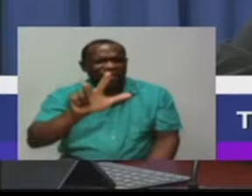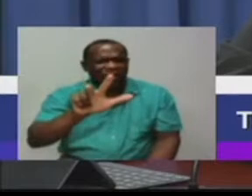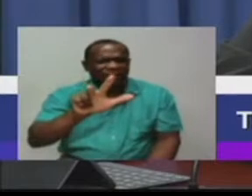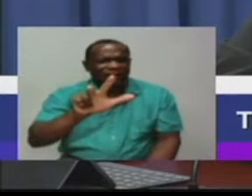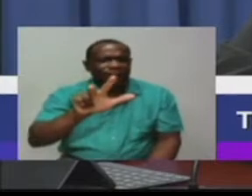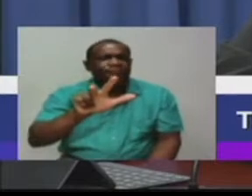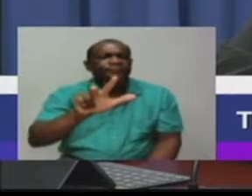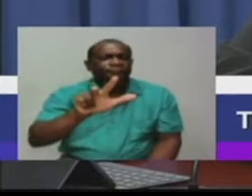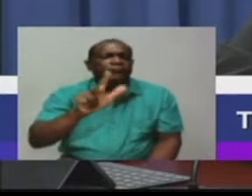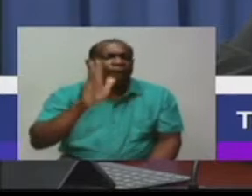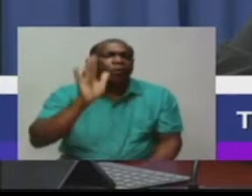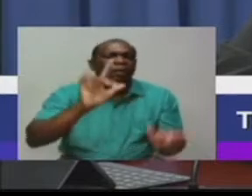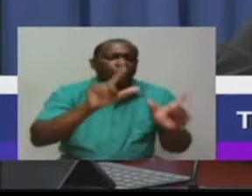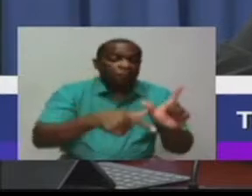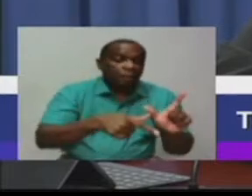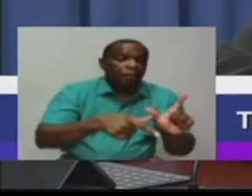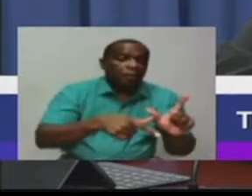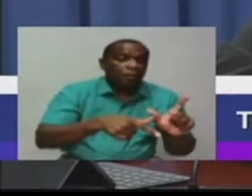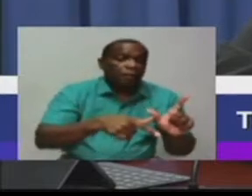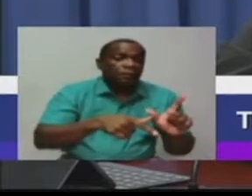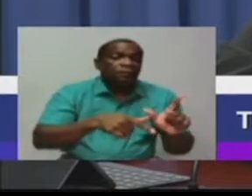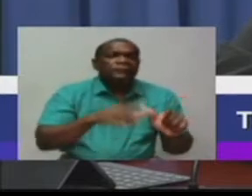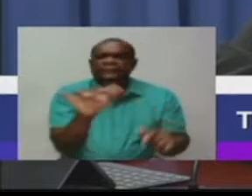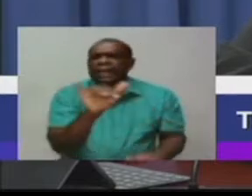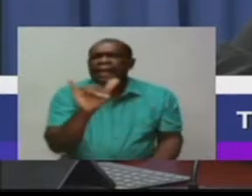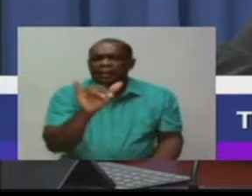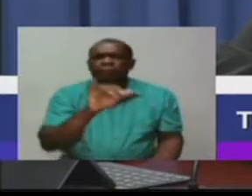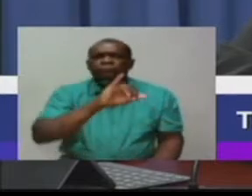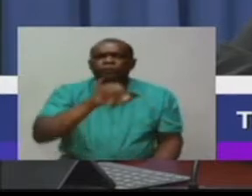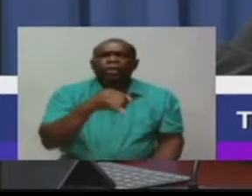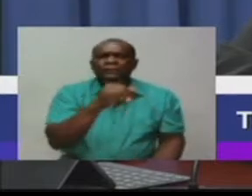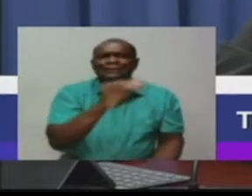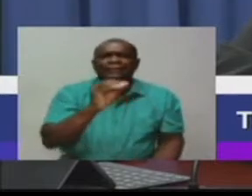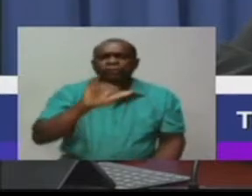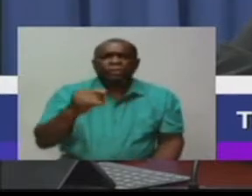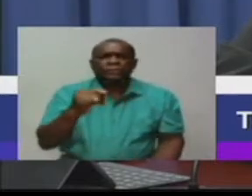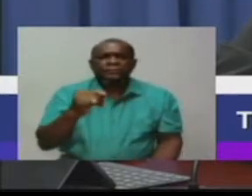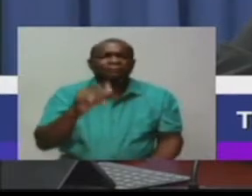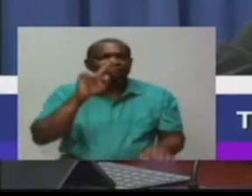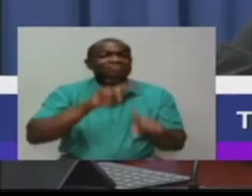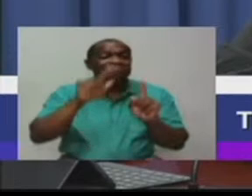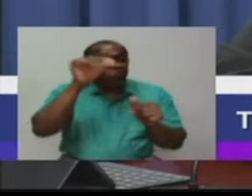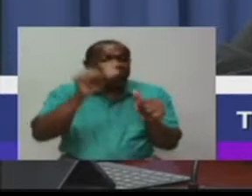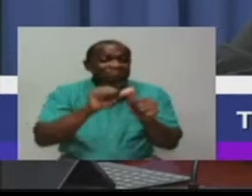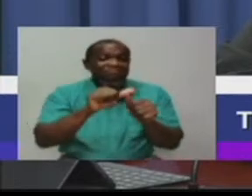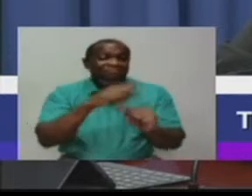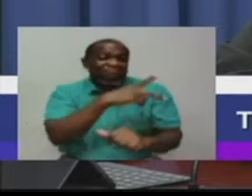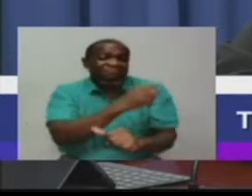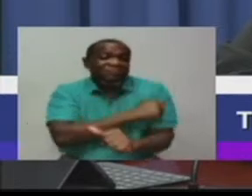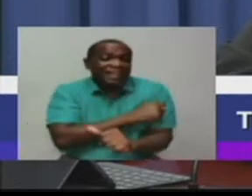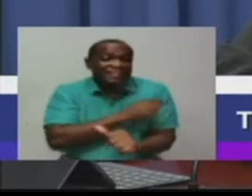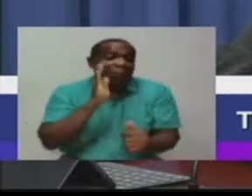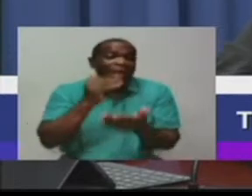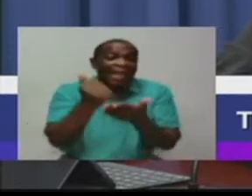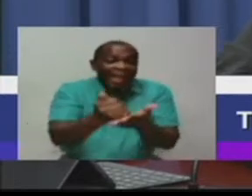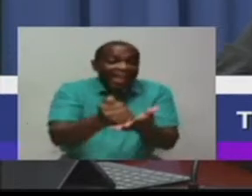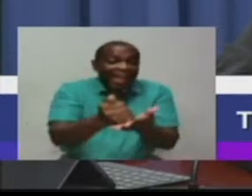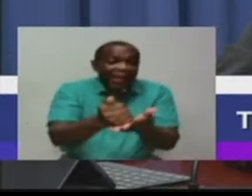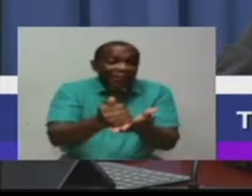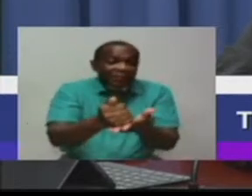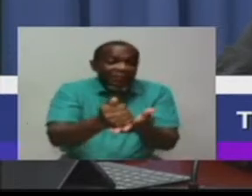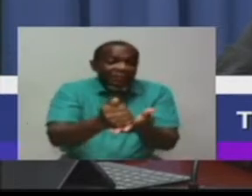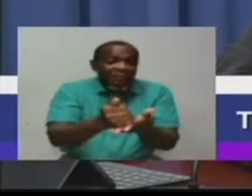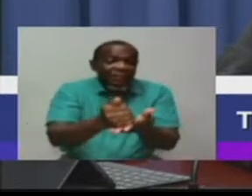a chiller, in Cuba or wherever. We need to get vaccines into arm regardless of their expiry date. But as I